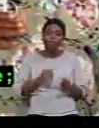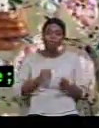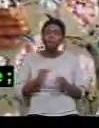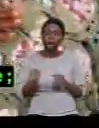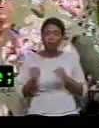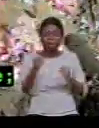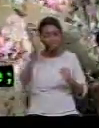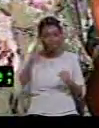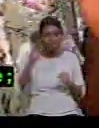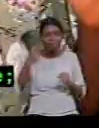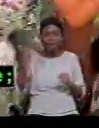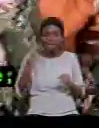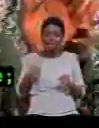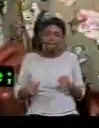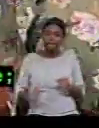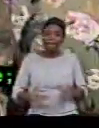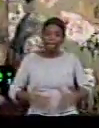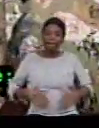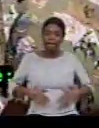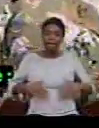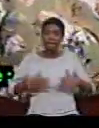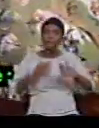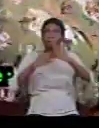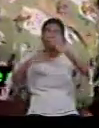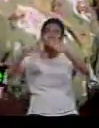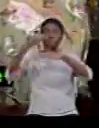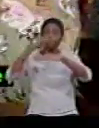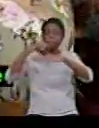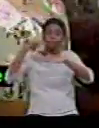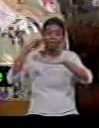contend for eternal life